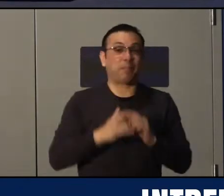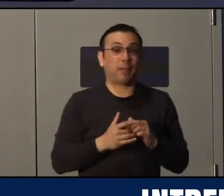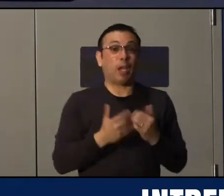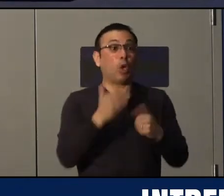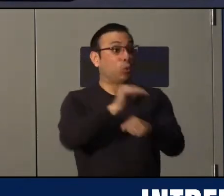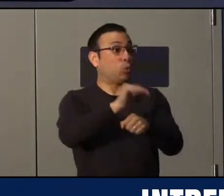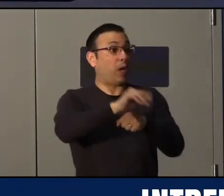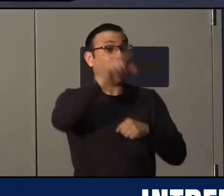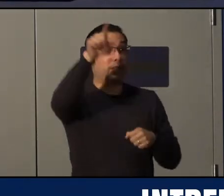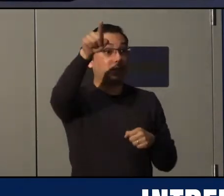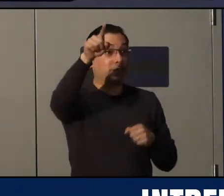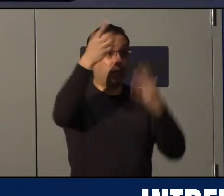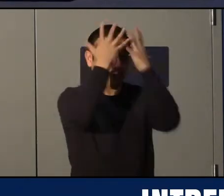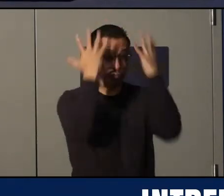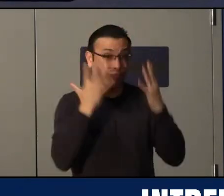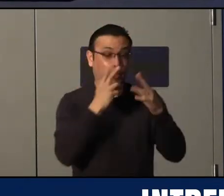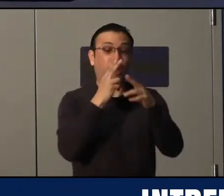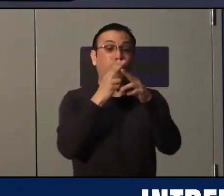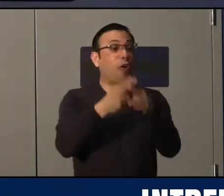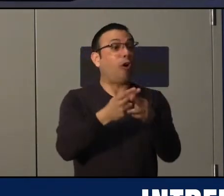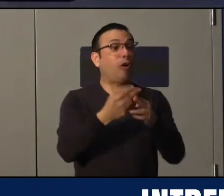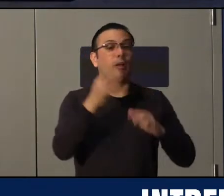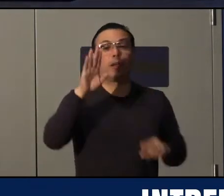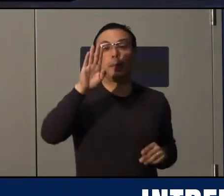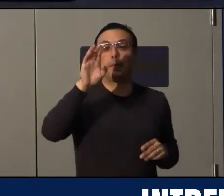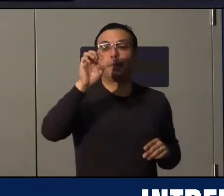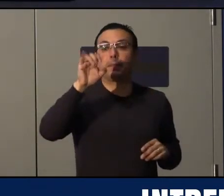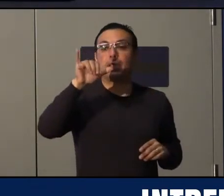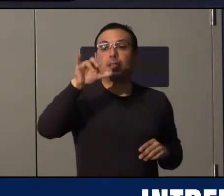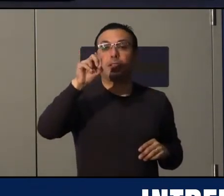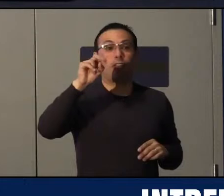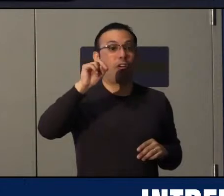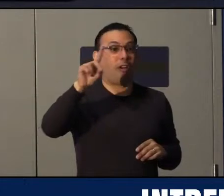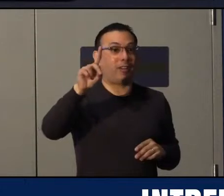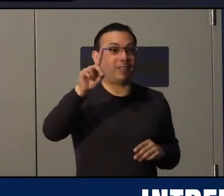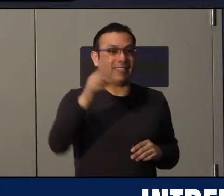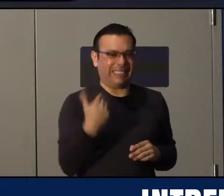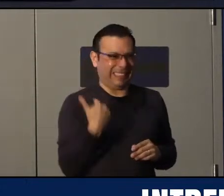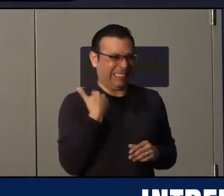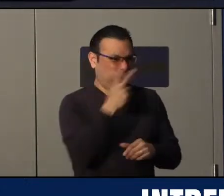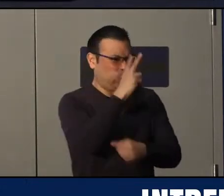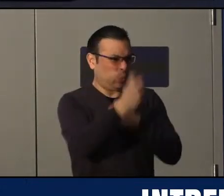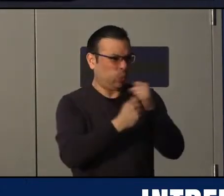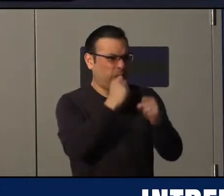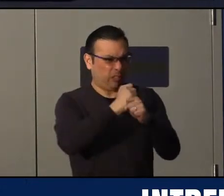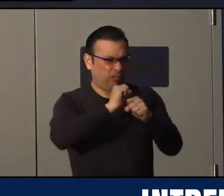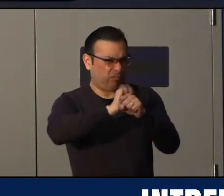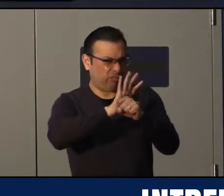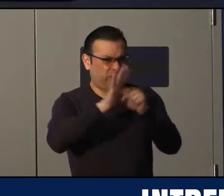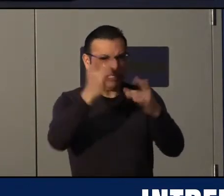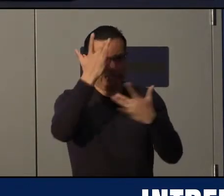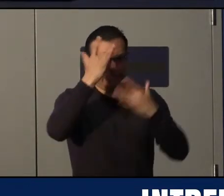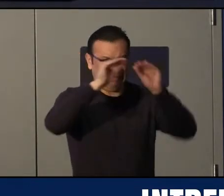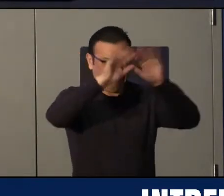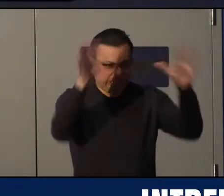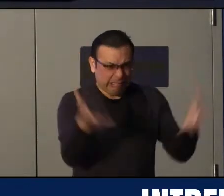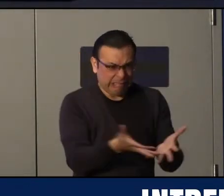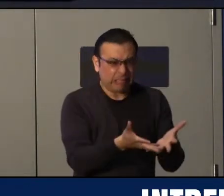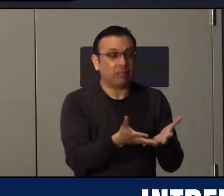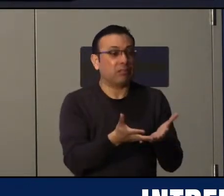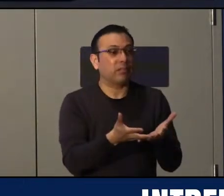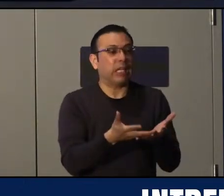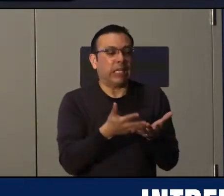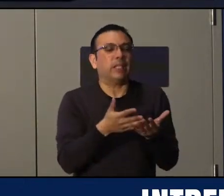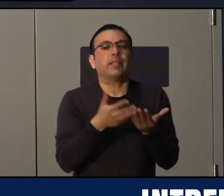tonight is called Beyond. It was built during the plague, those 2 years. We collected all of the artwork.